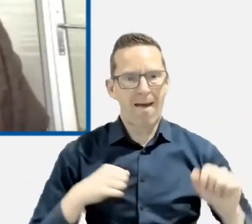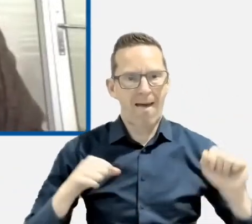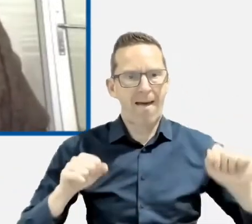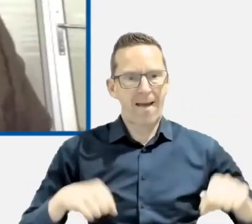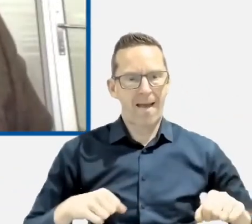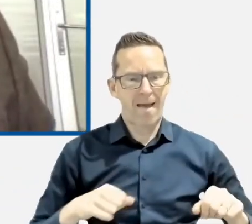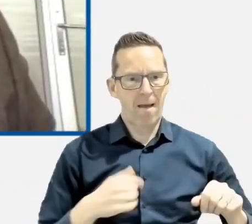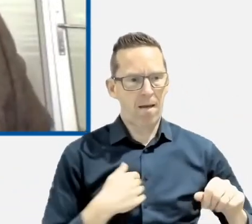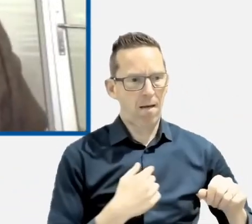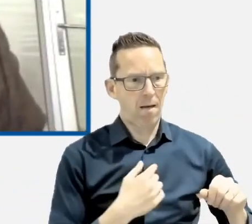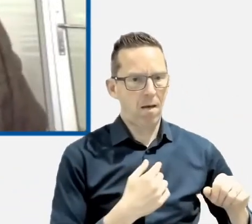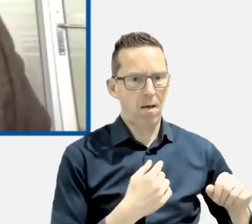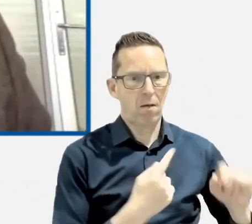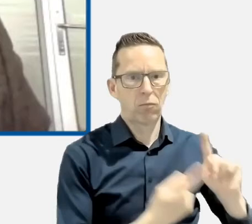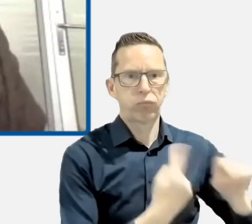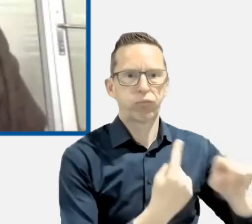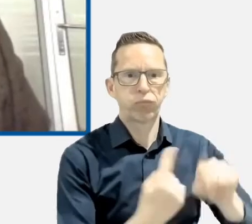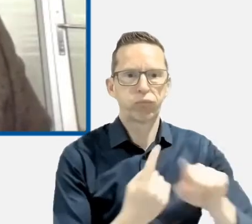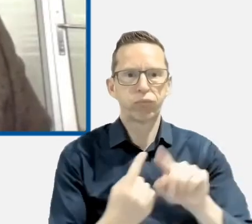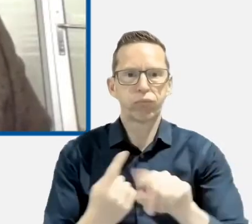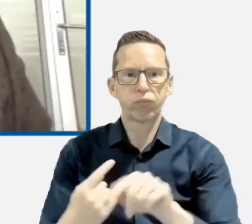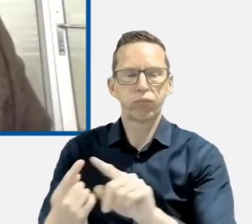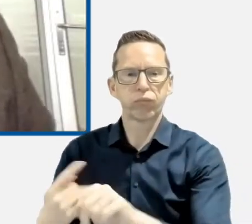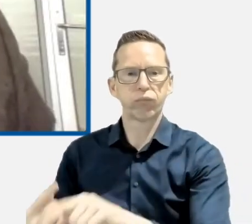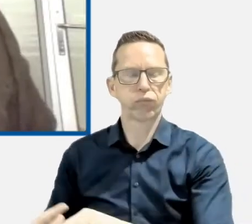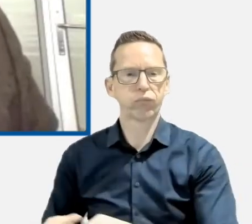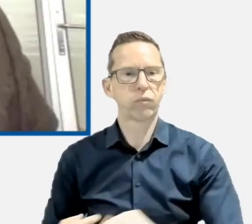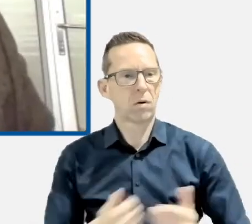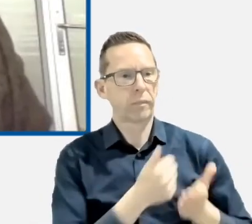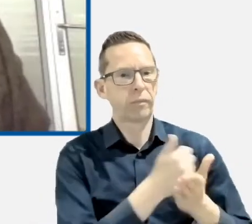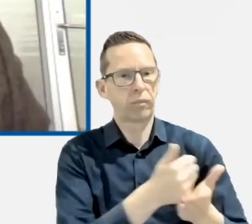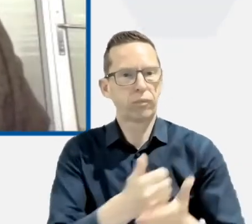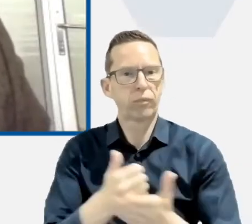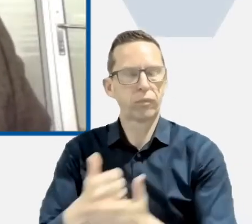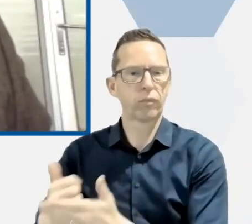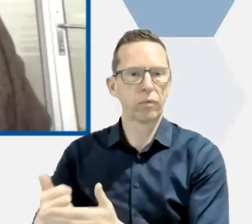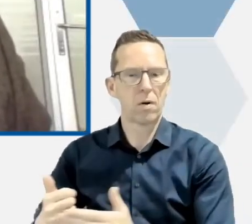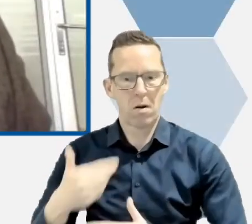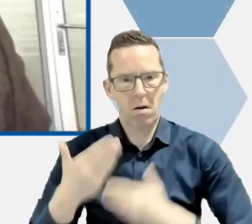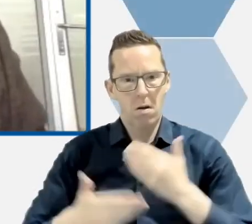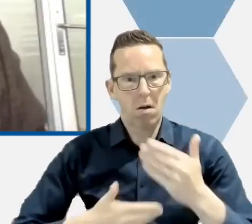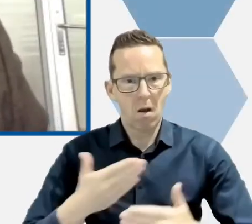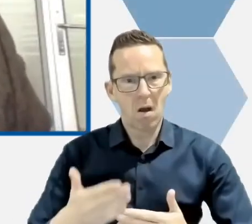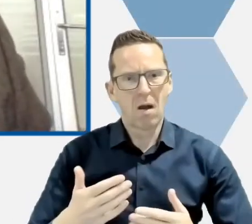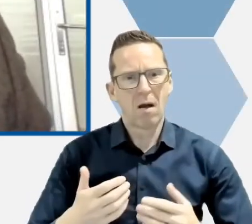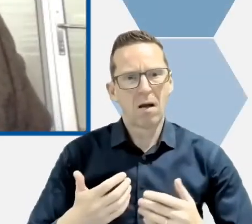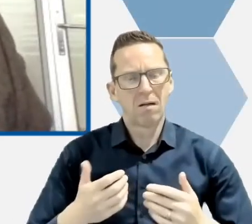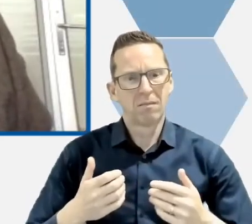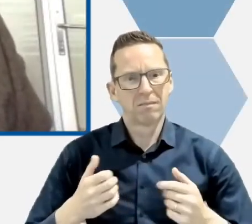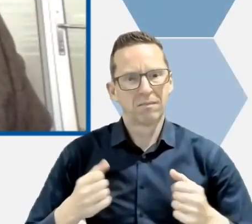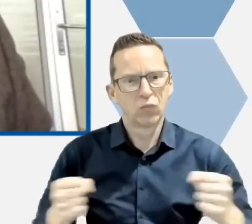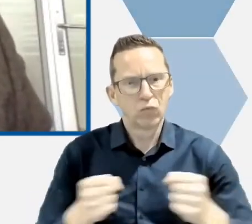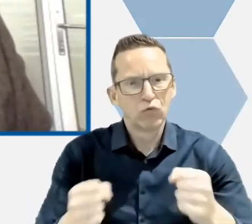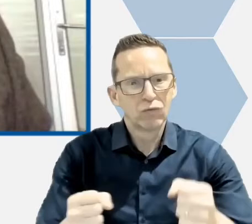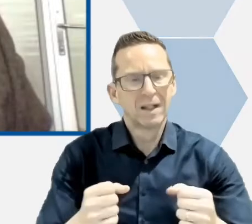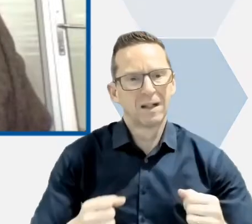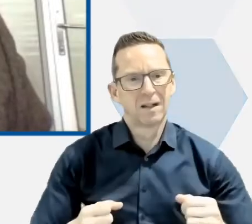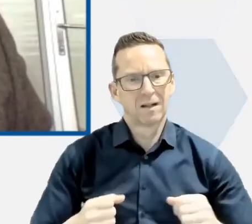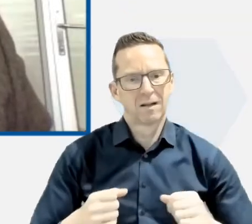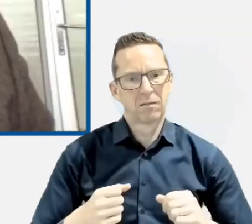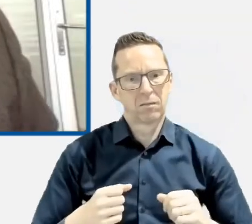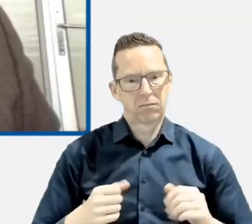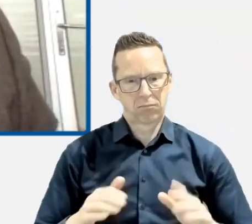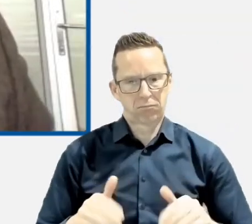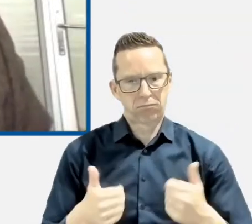enough to enable the country to effectively deliver in terms of managing risk comprehensively.